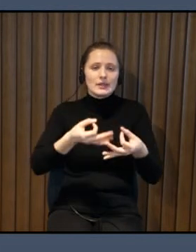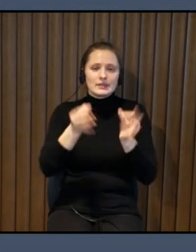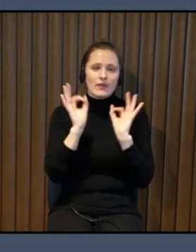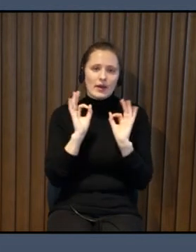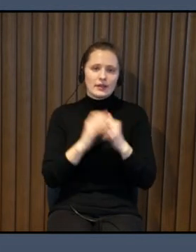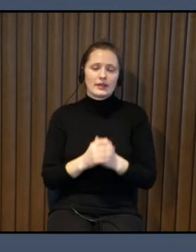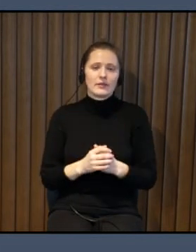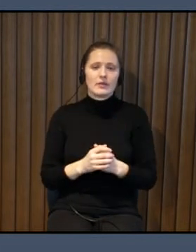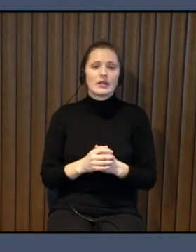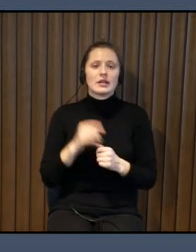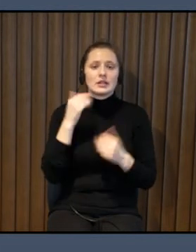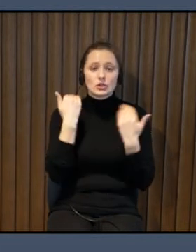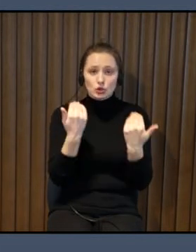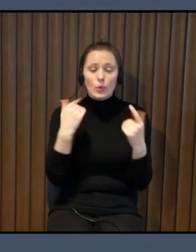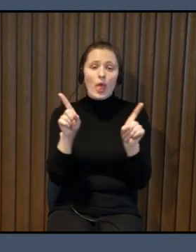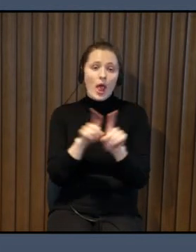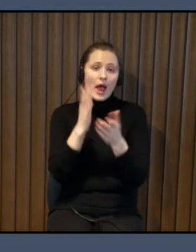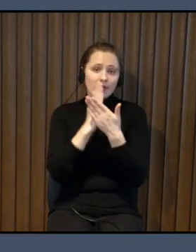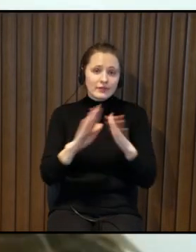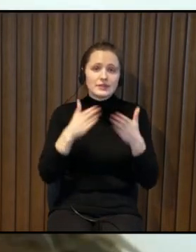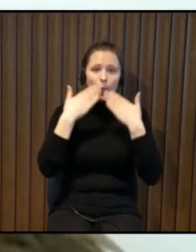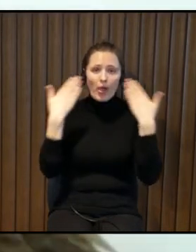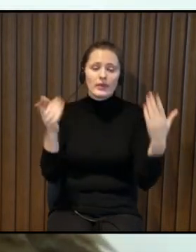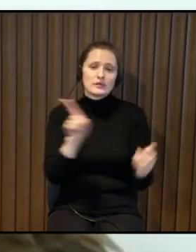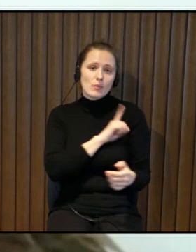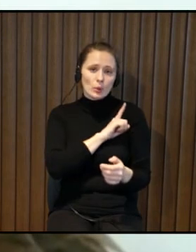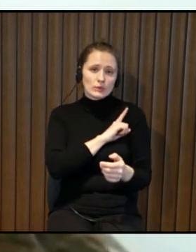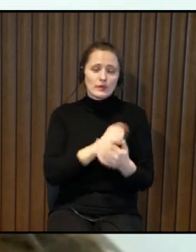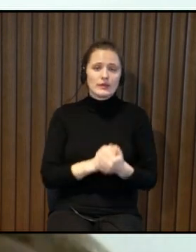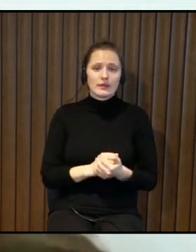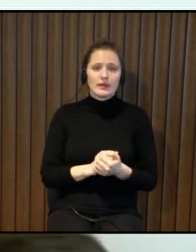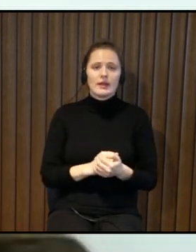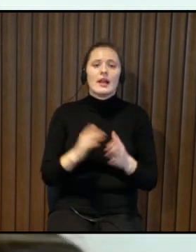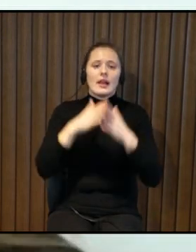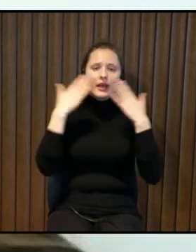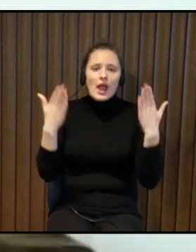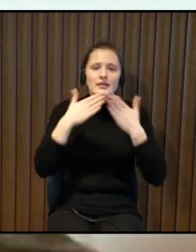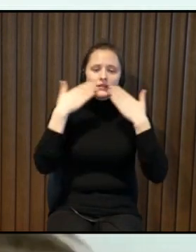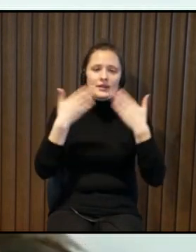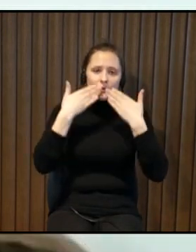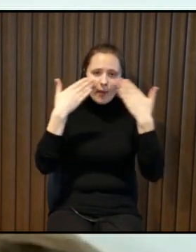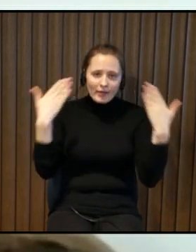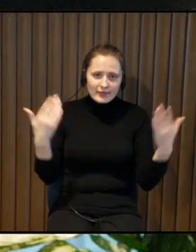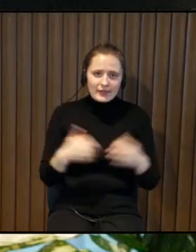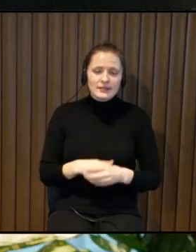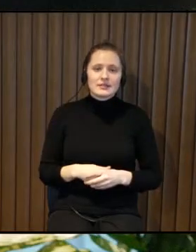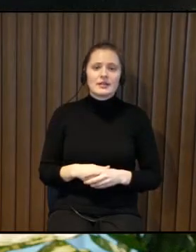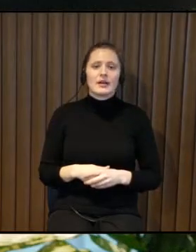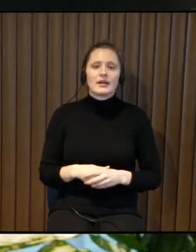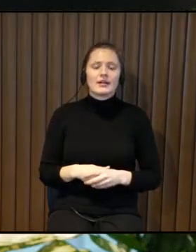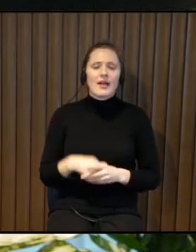is accessible by everyone. So we have to evaluate all of that. That is all from me. Thank you very